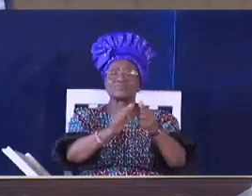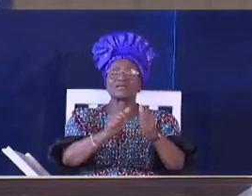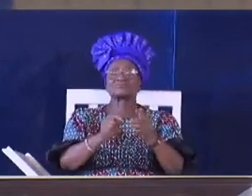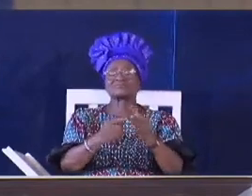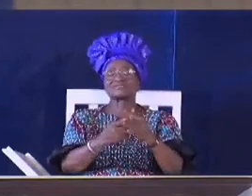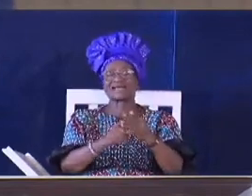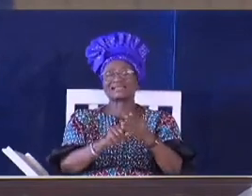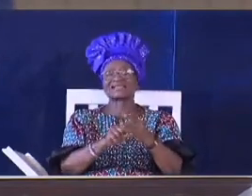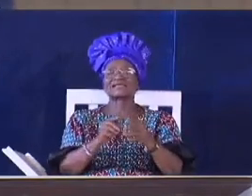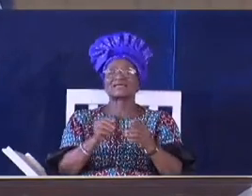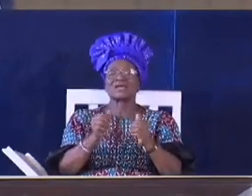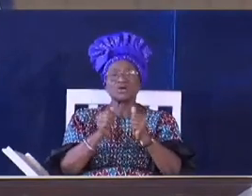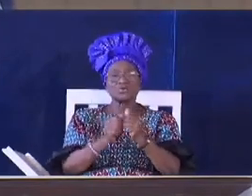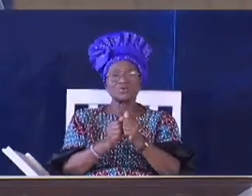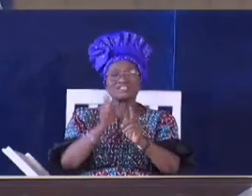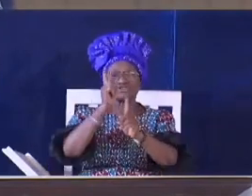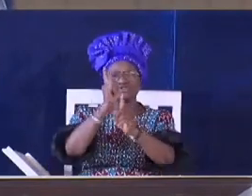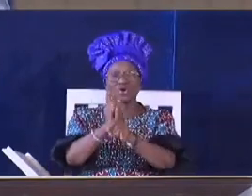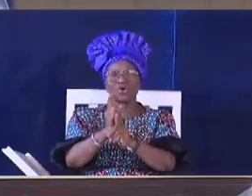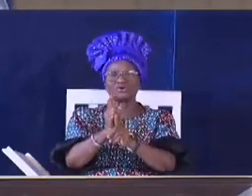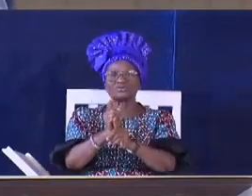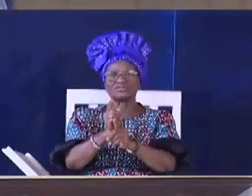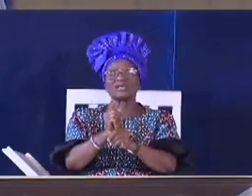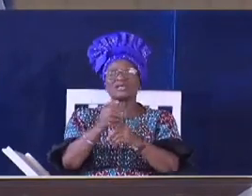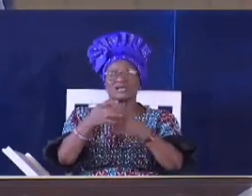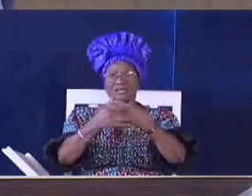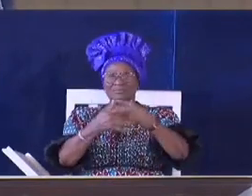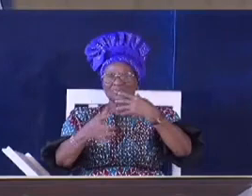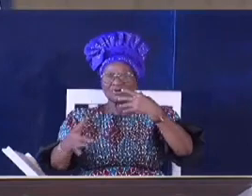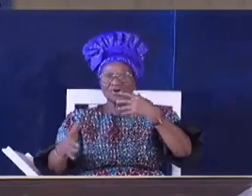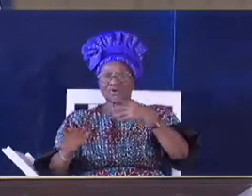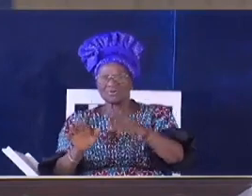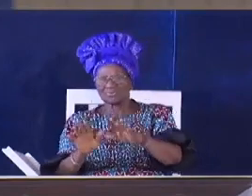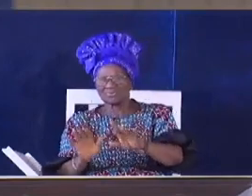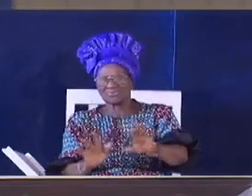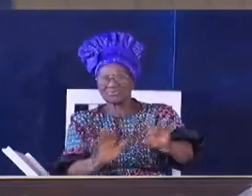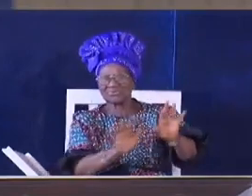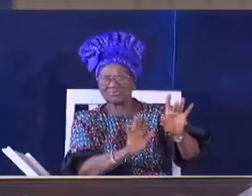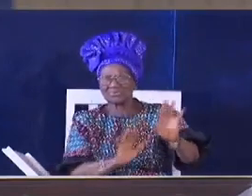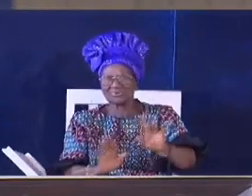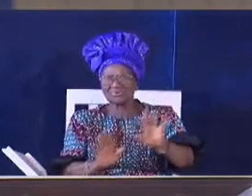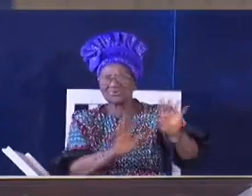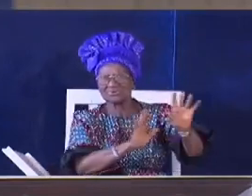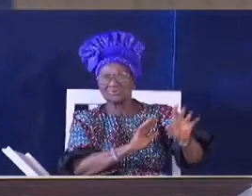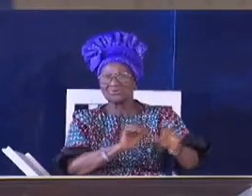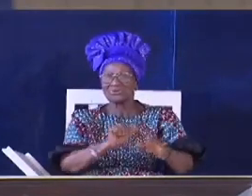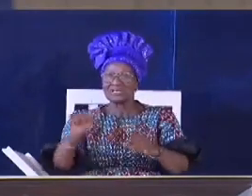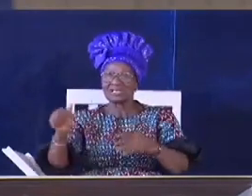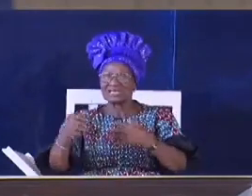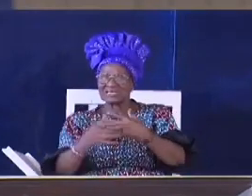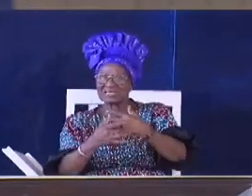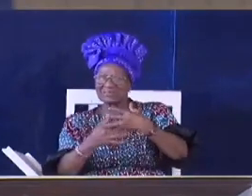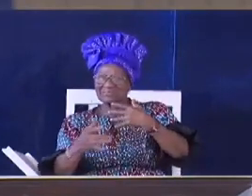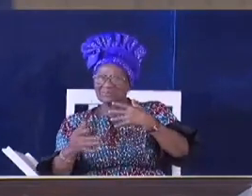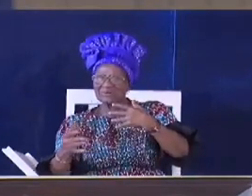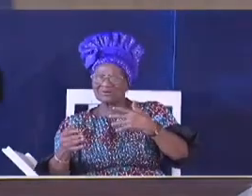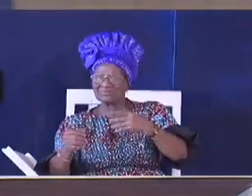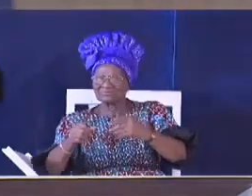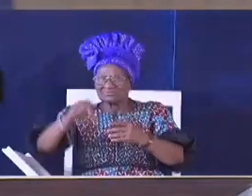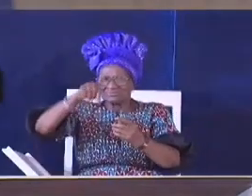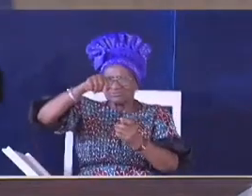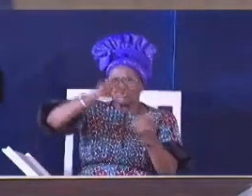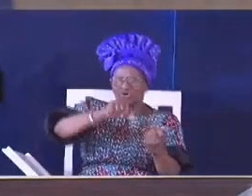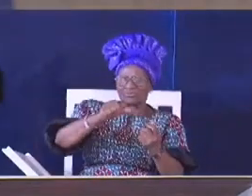with just blood flowing, a drop at a time, a drop at a